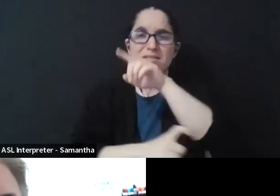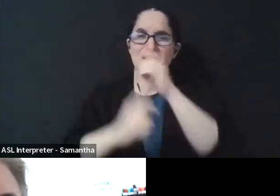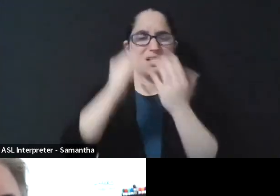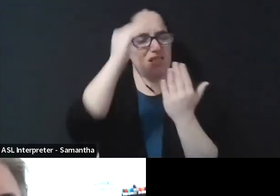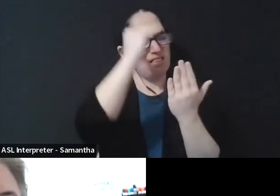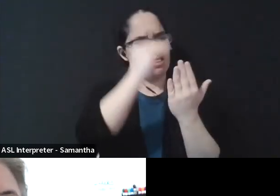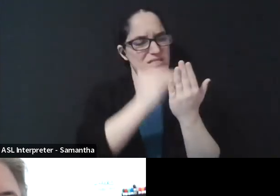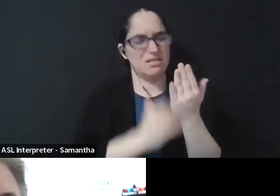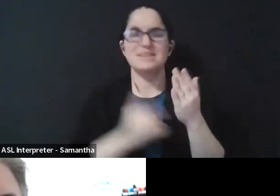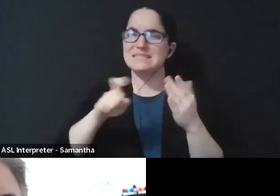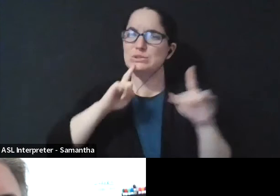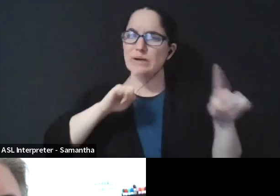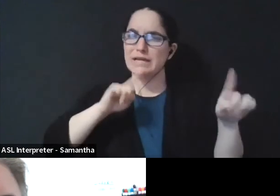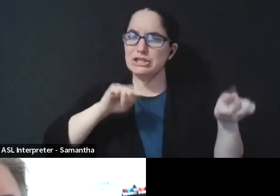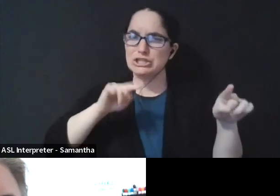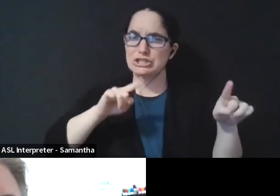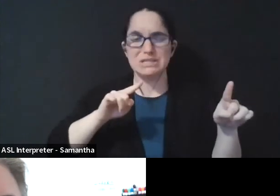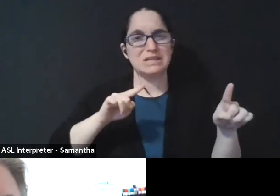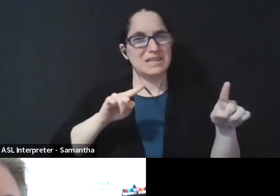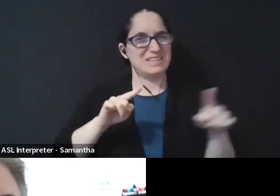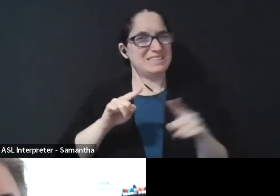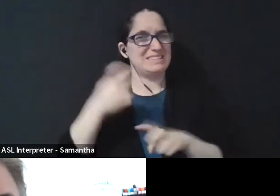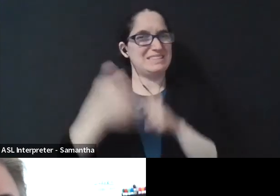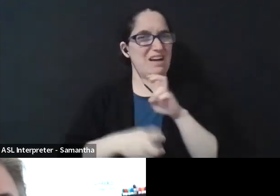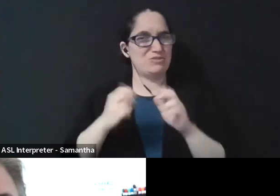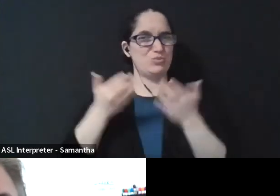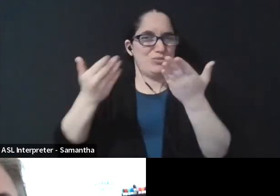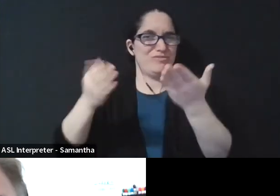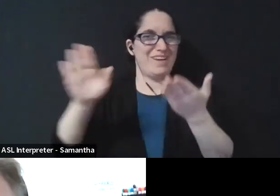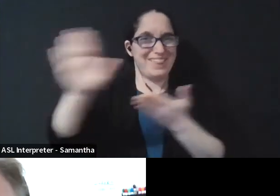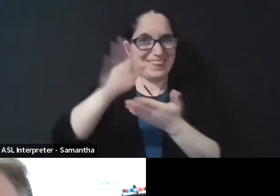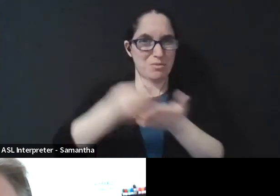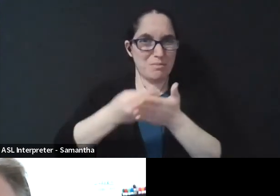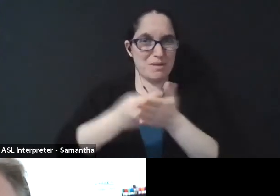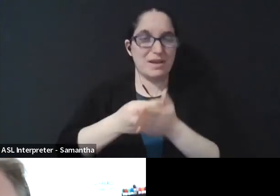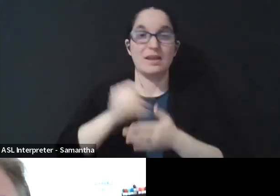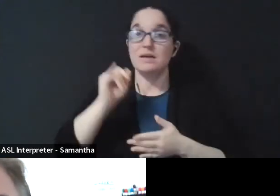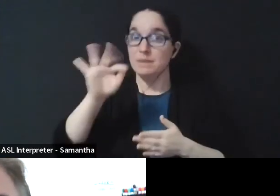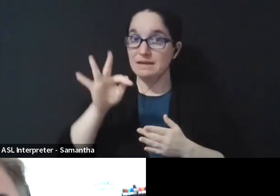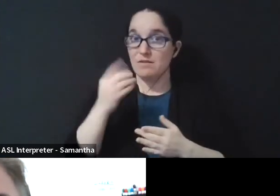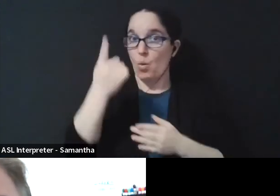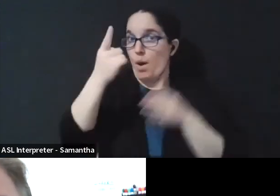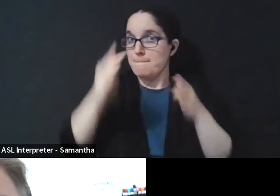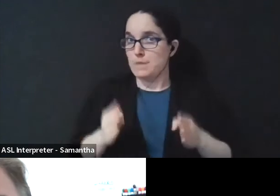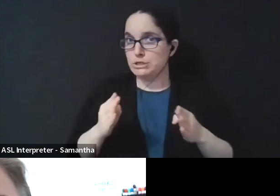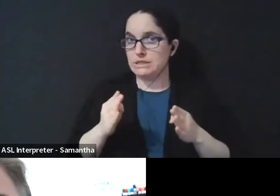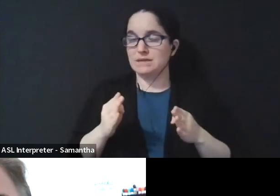to be answered that may make that a barrier to providing that funding. So for individuals, less